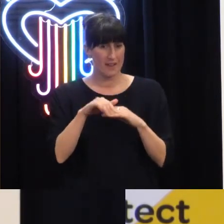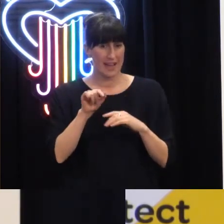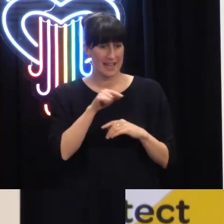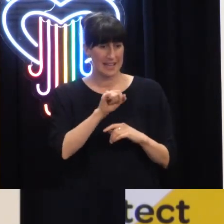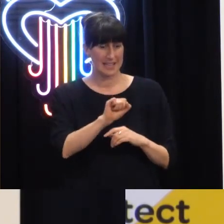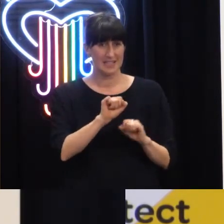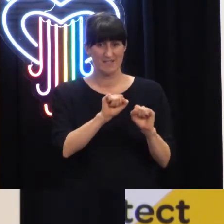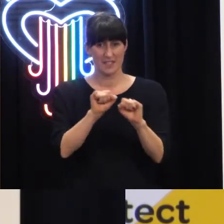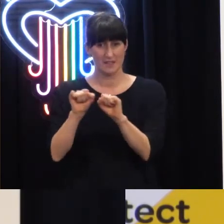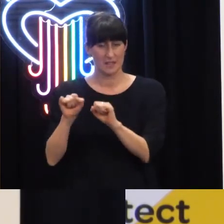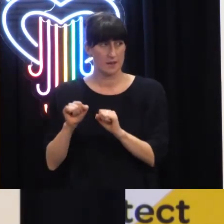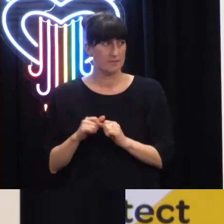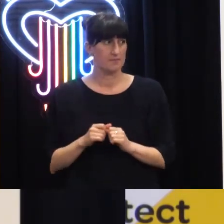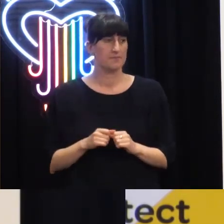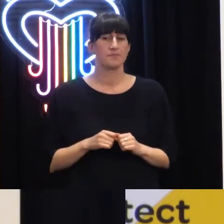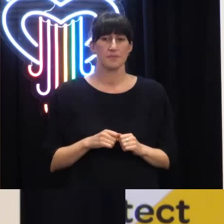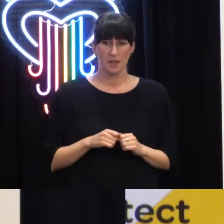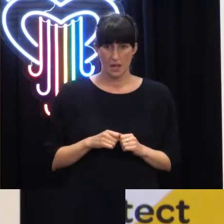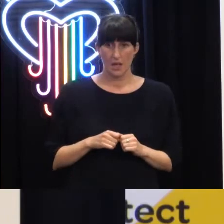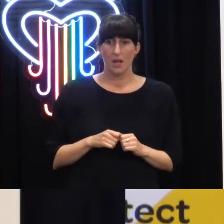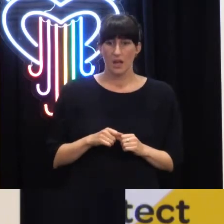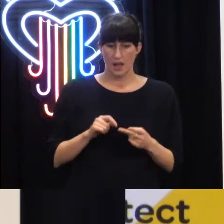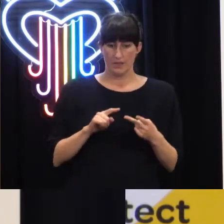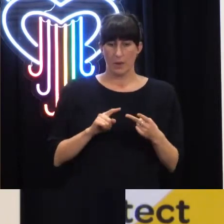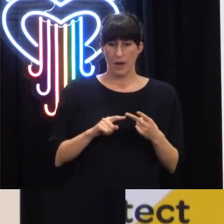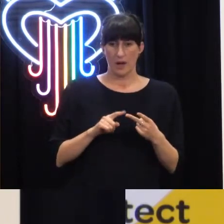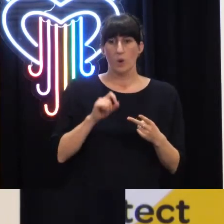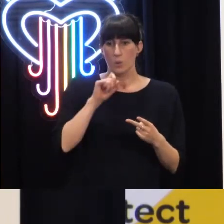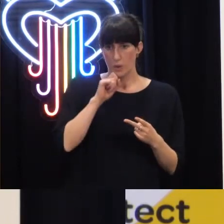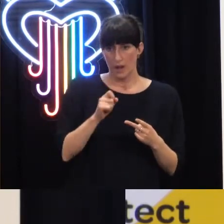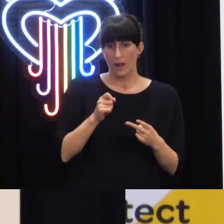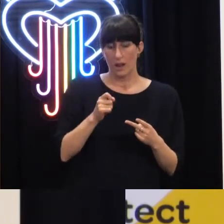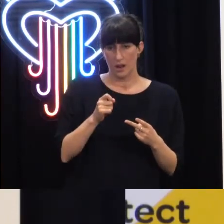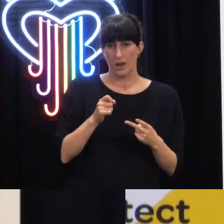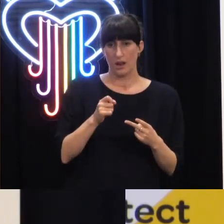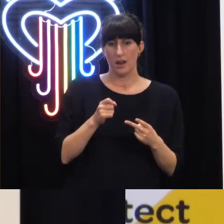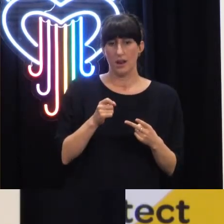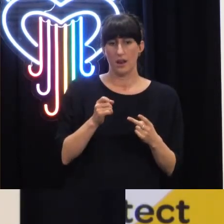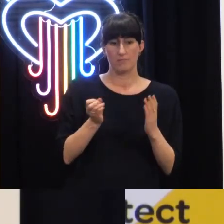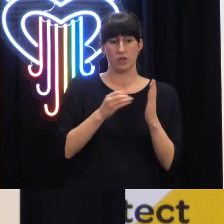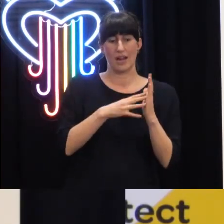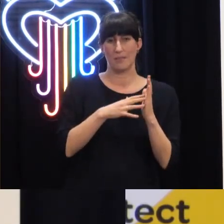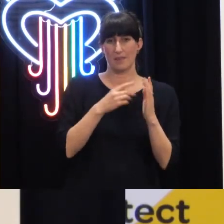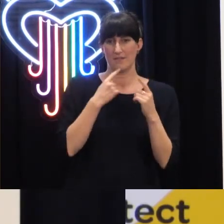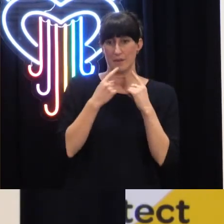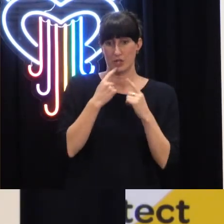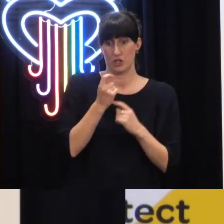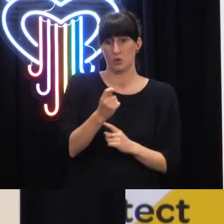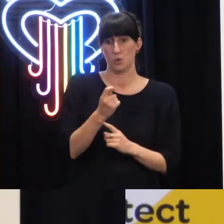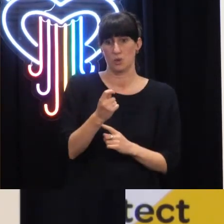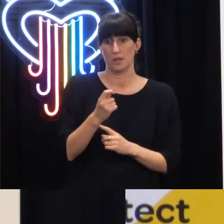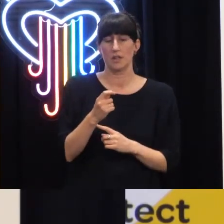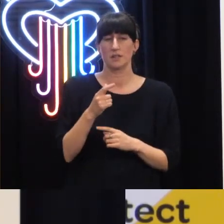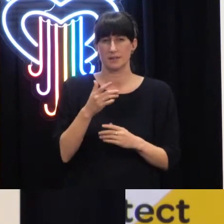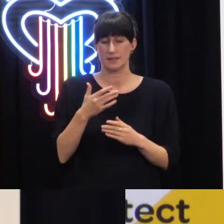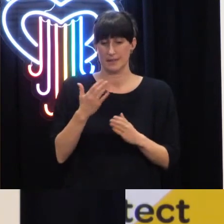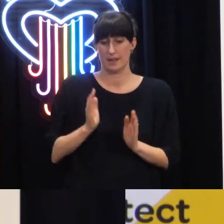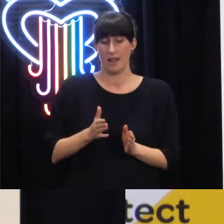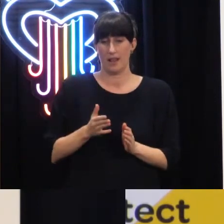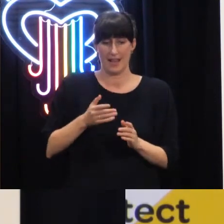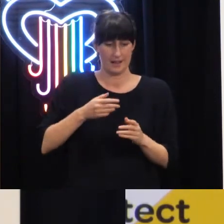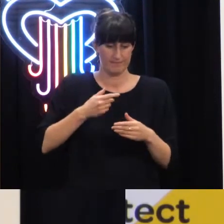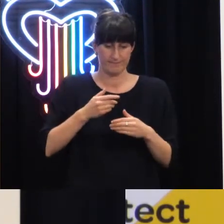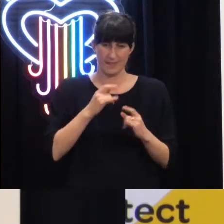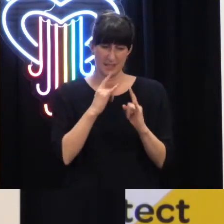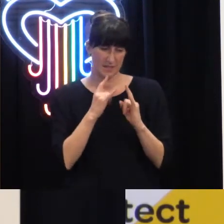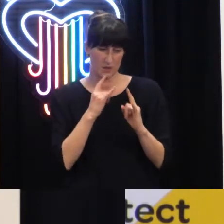later on, including if there are any locations of interest. The driver's been interviewed at the moment. In terms of Snell's Beach, we had